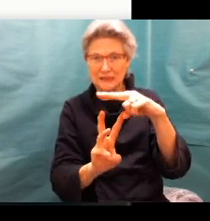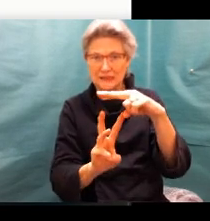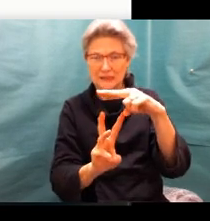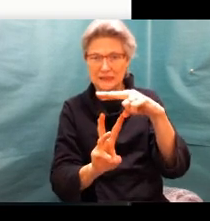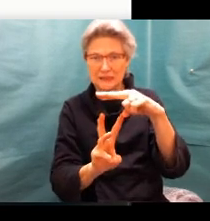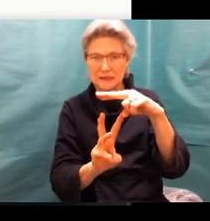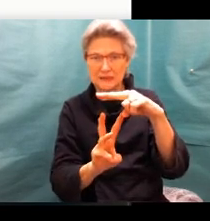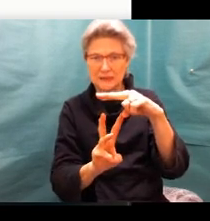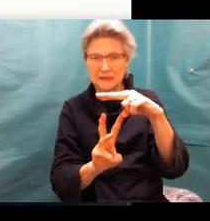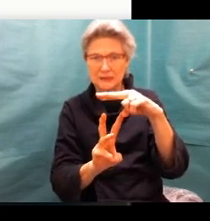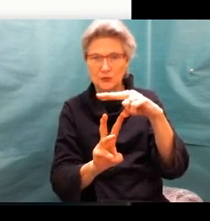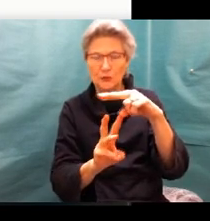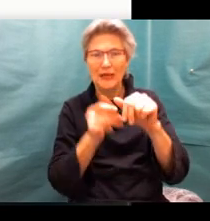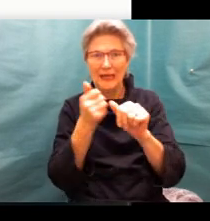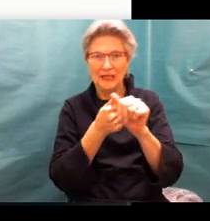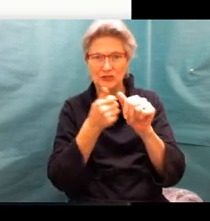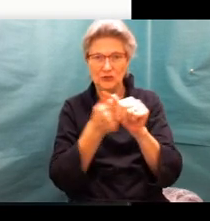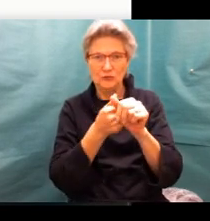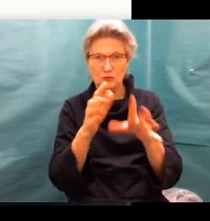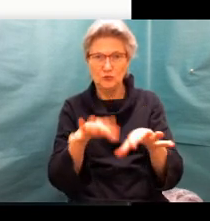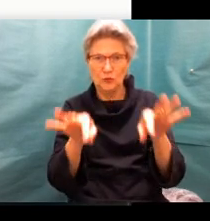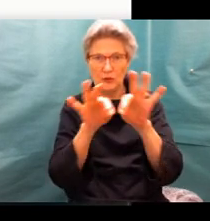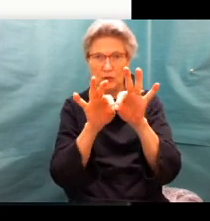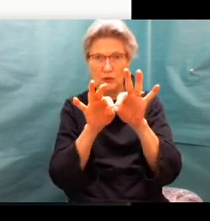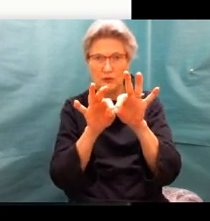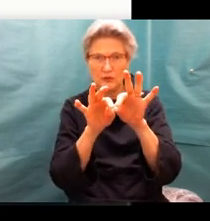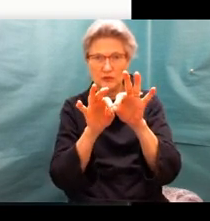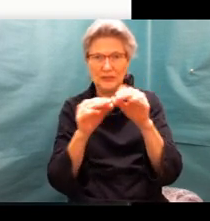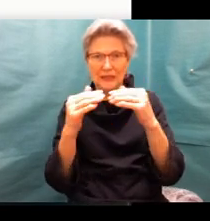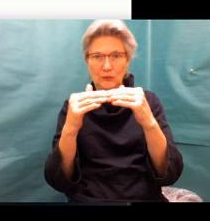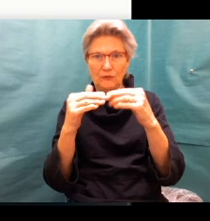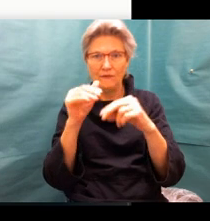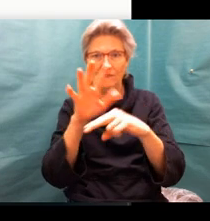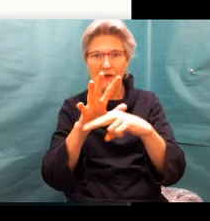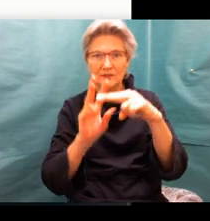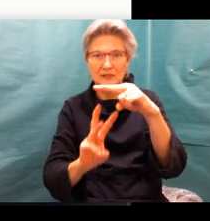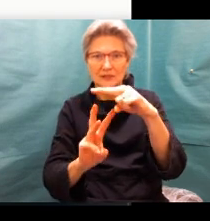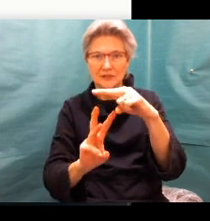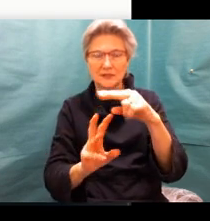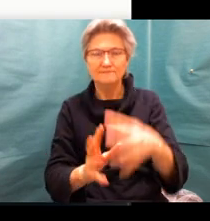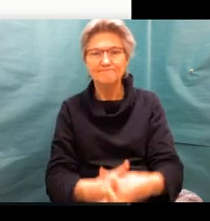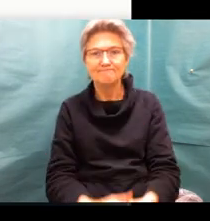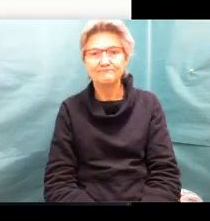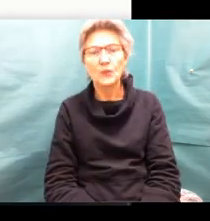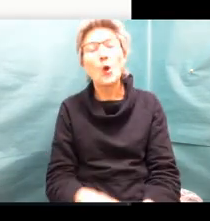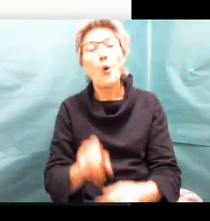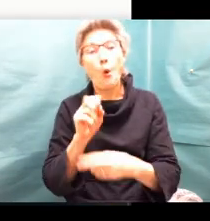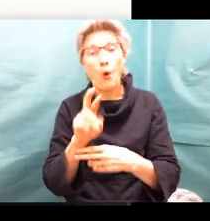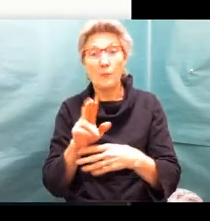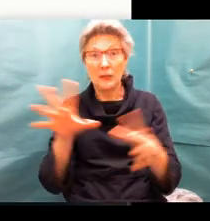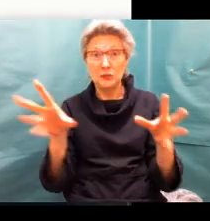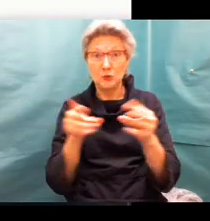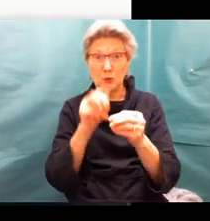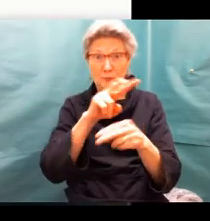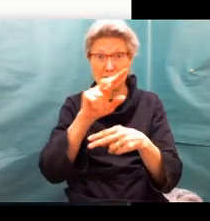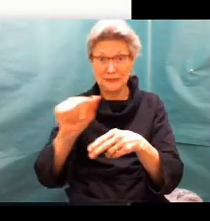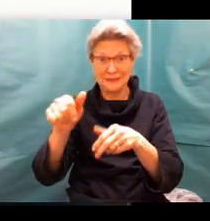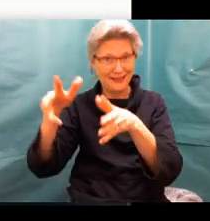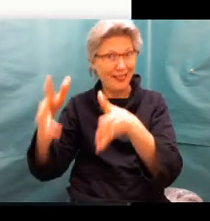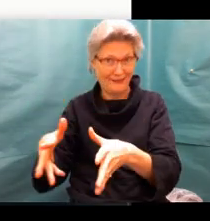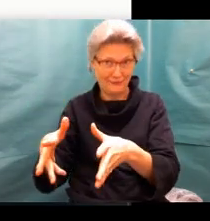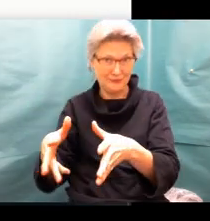1/6, what each of those is worth, to get 5/6, or my total pizza that's left